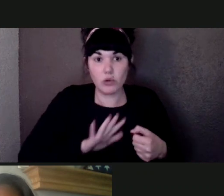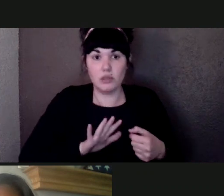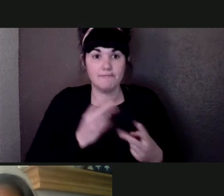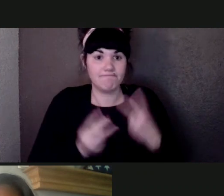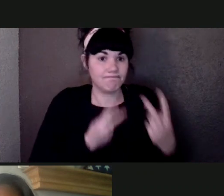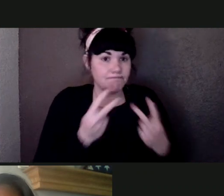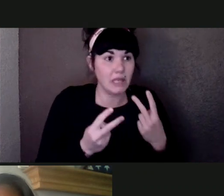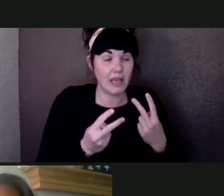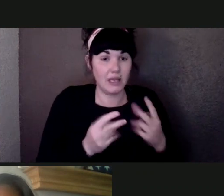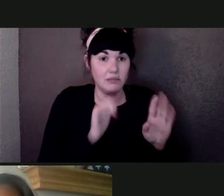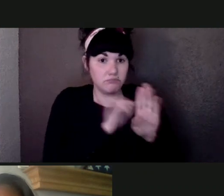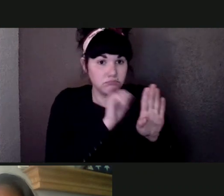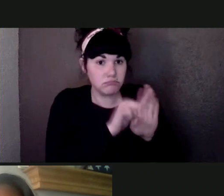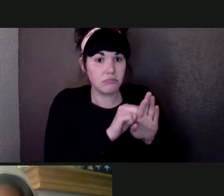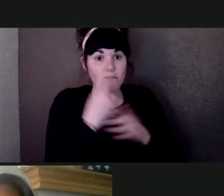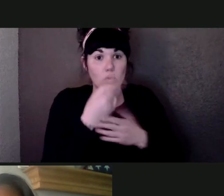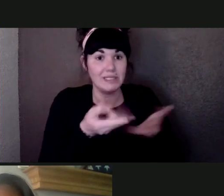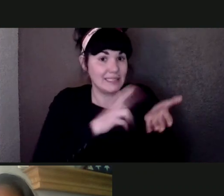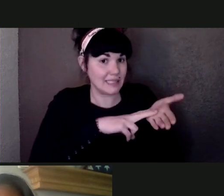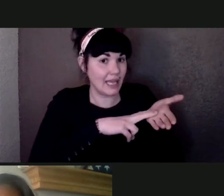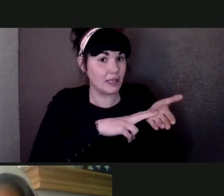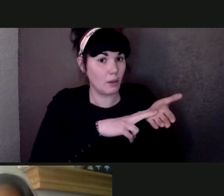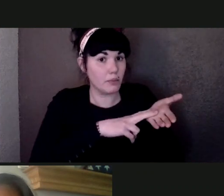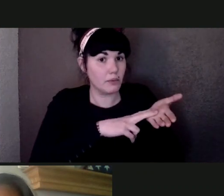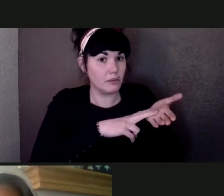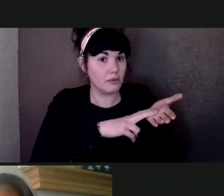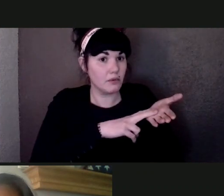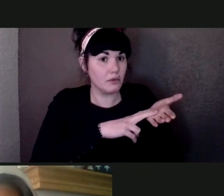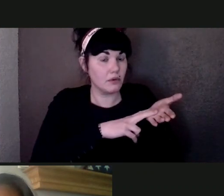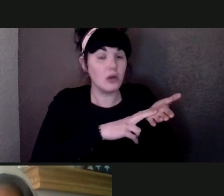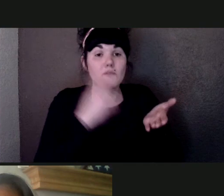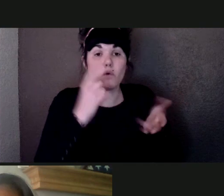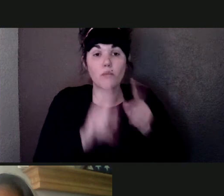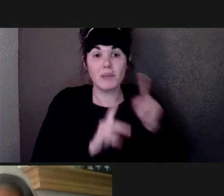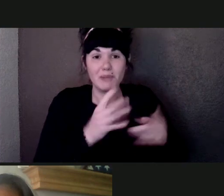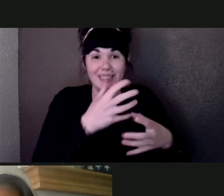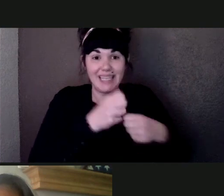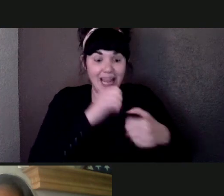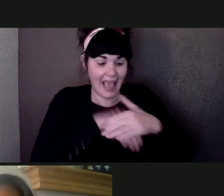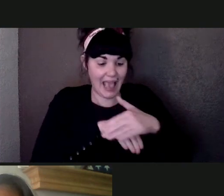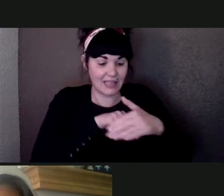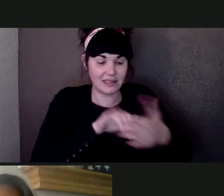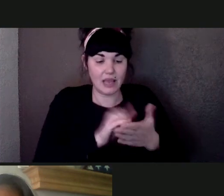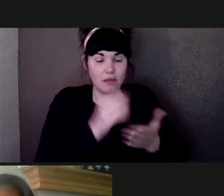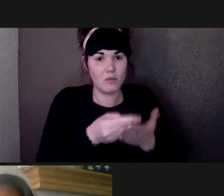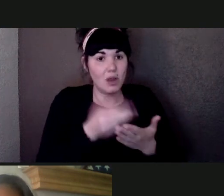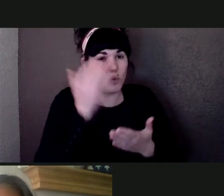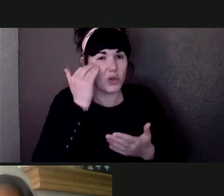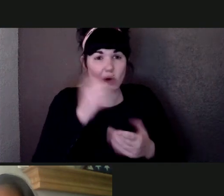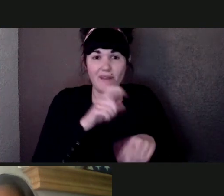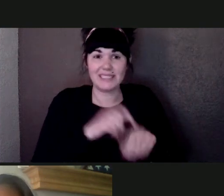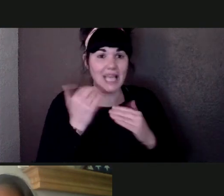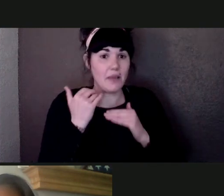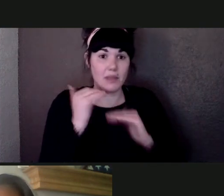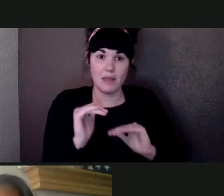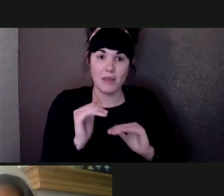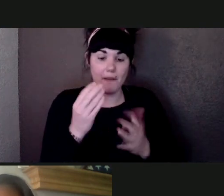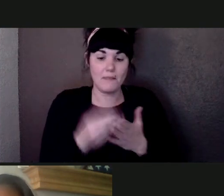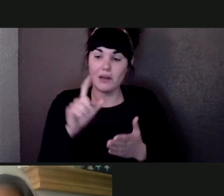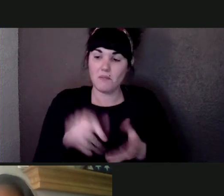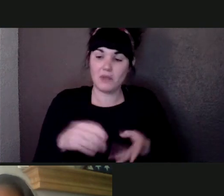that folks are getting access to these dollars. Um, since we know that there's a time limit of when they need to be spent and, um,